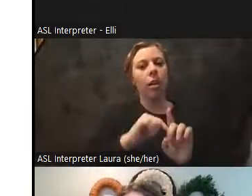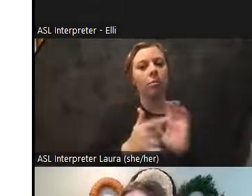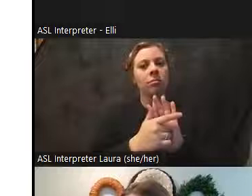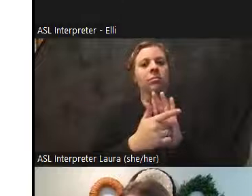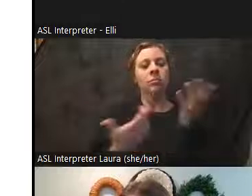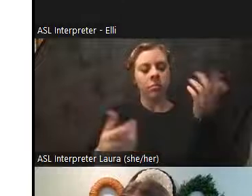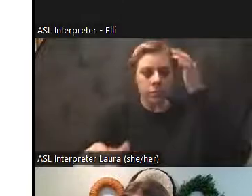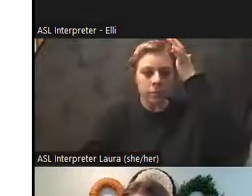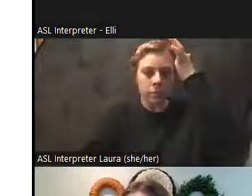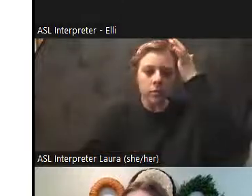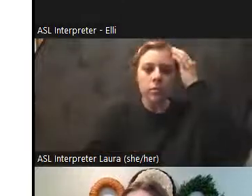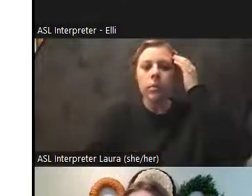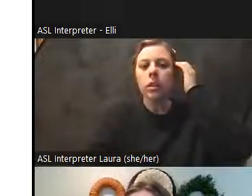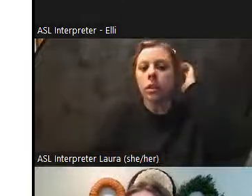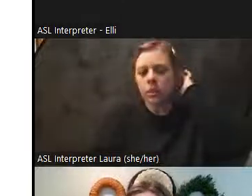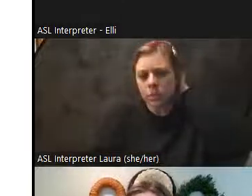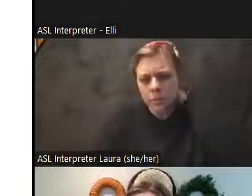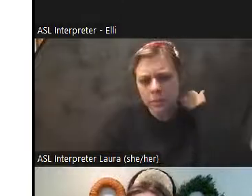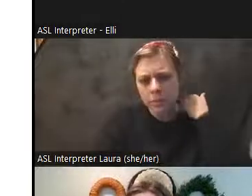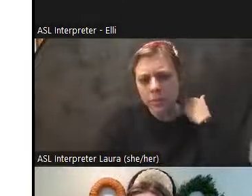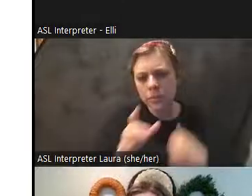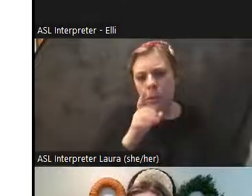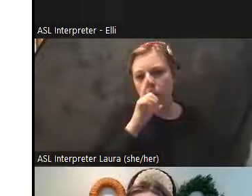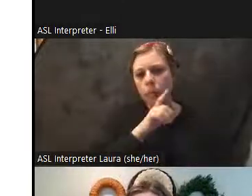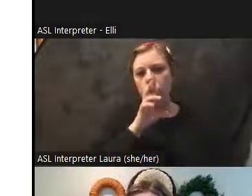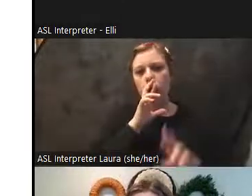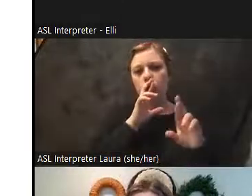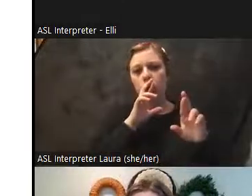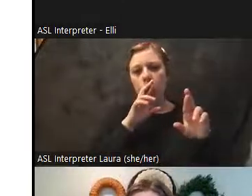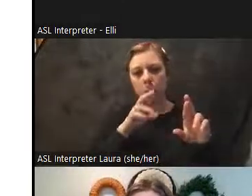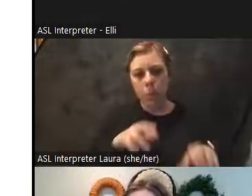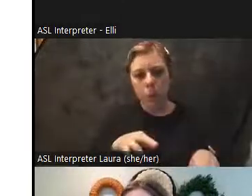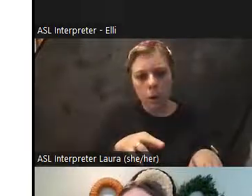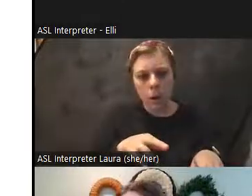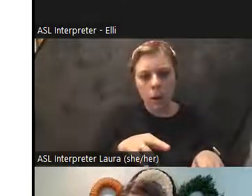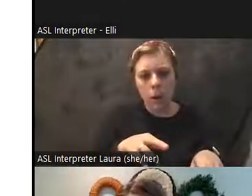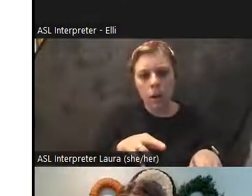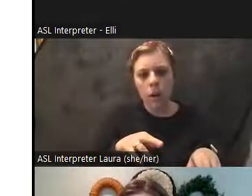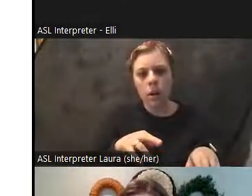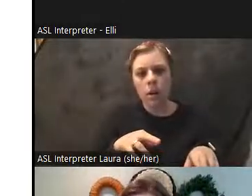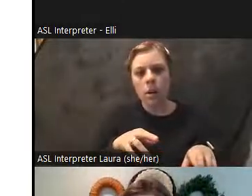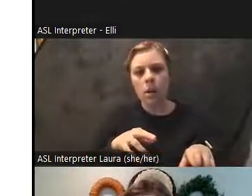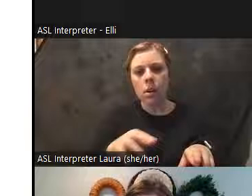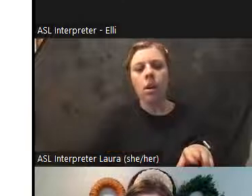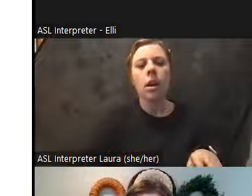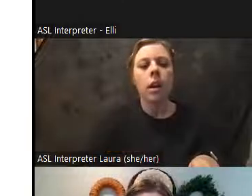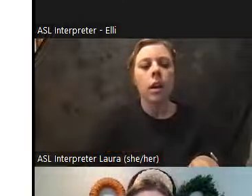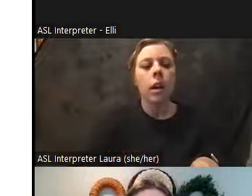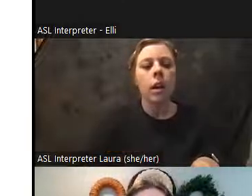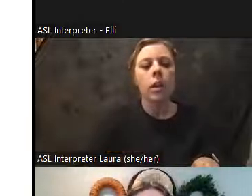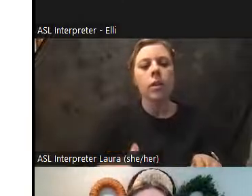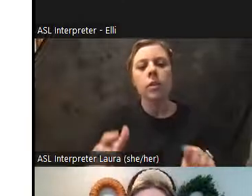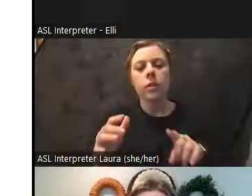3 and 8%, which is around the same number for other types of crime.